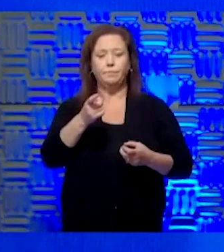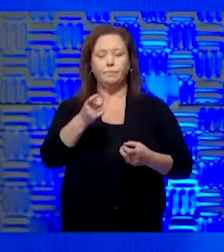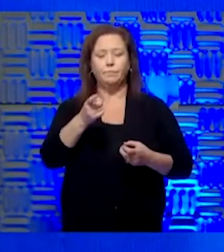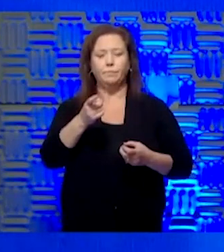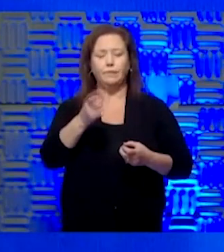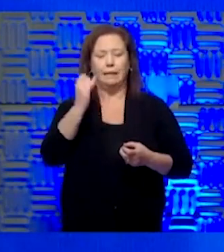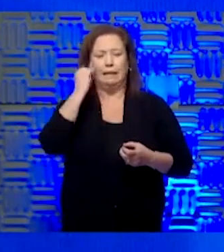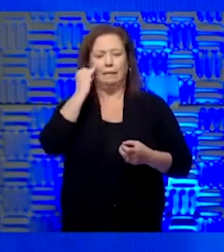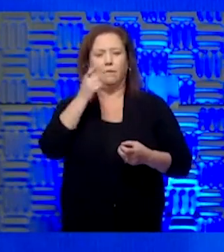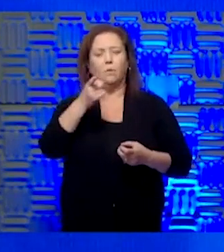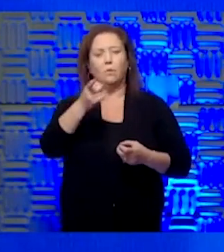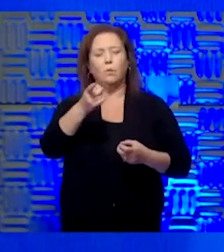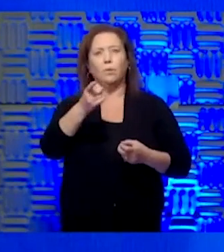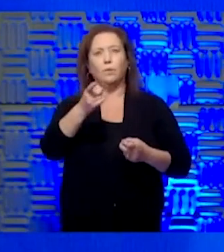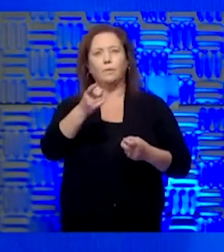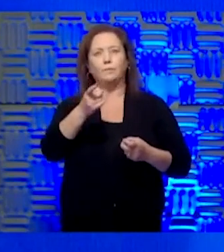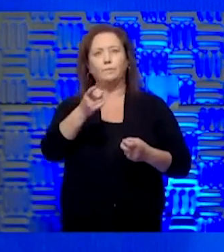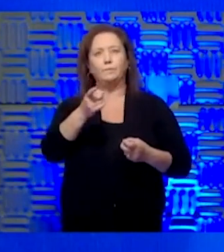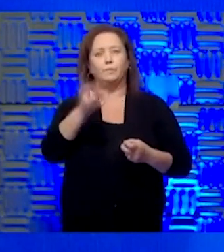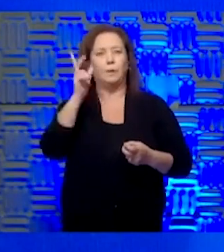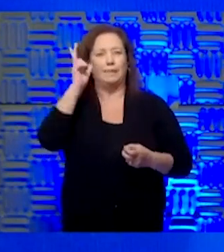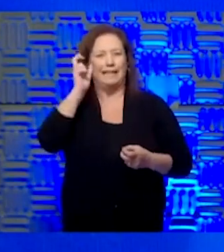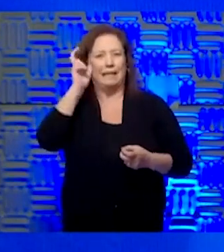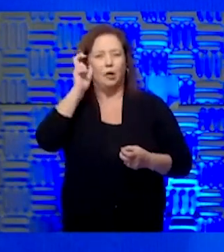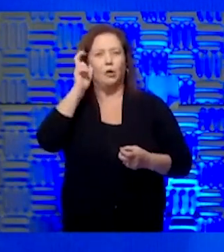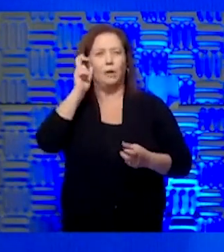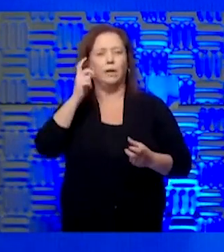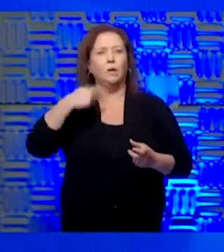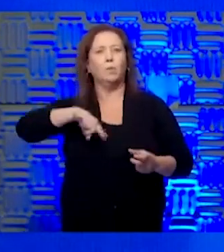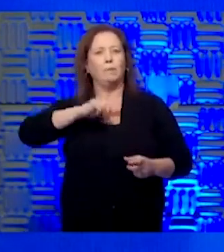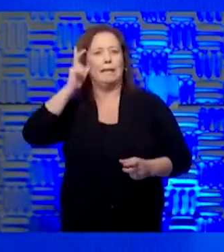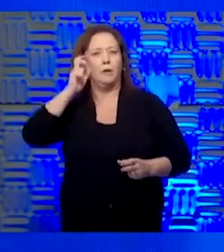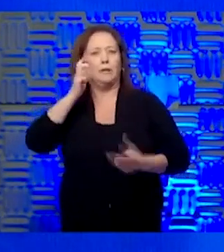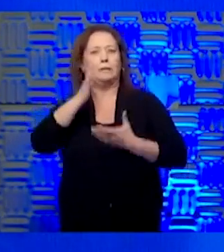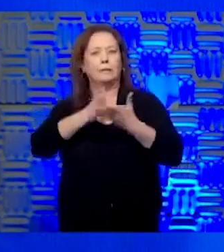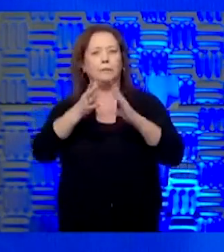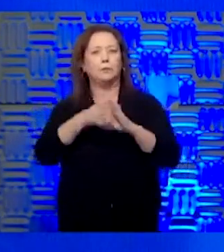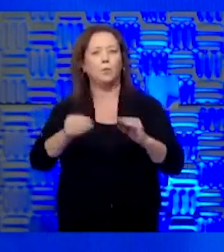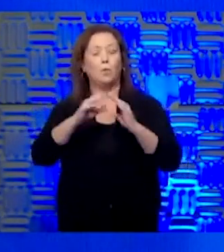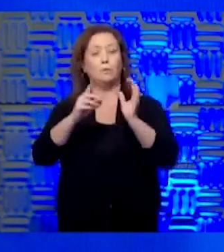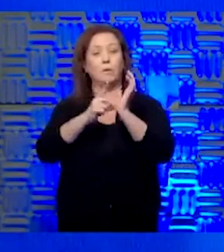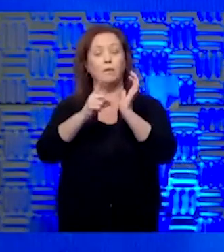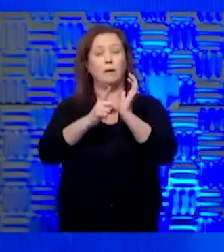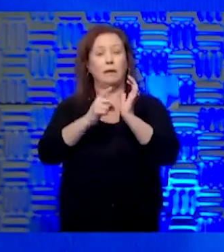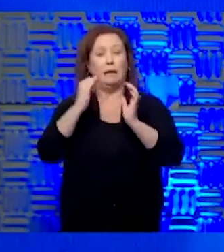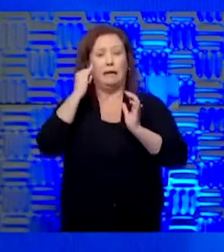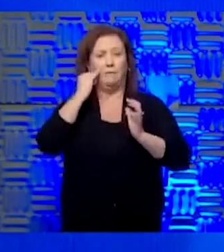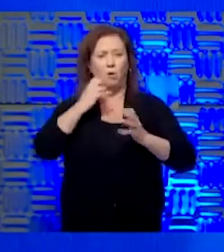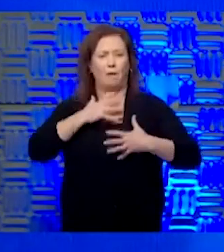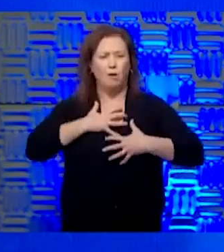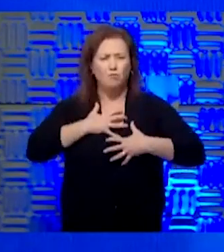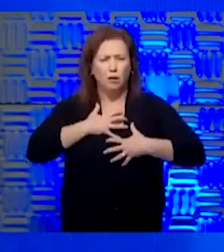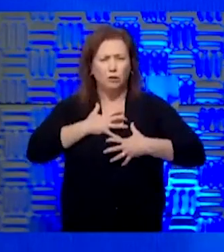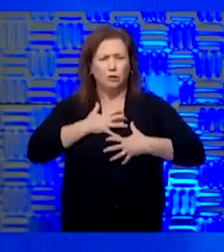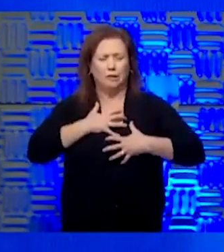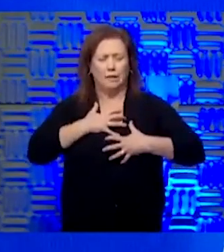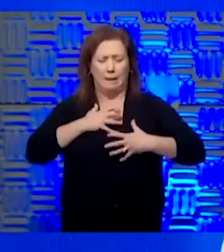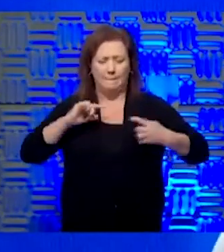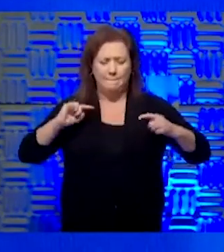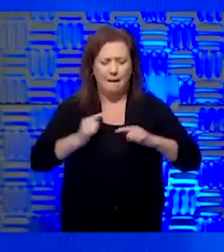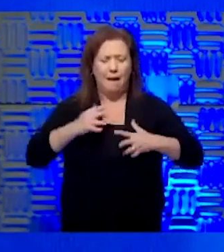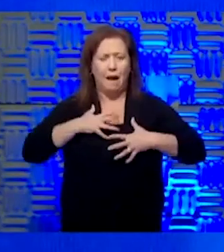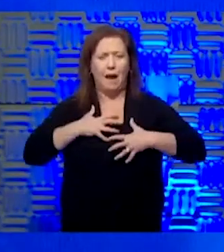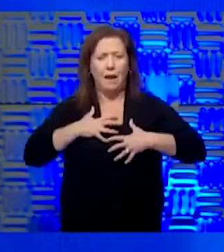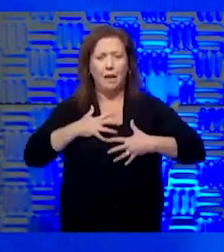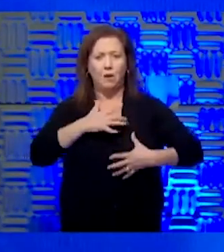story is, I think, the one that we've been hearing from some of our physicians. If people have crushing chest pain, they're coming into the hospital and they're